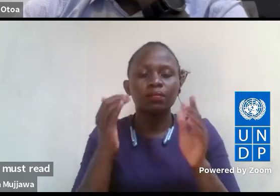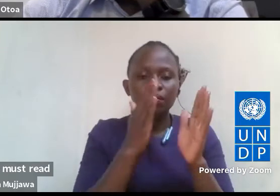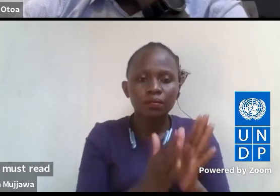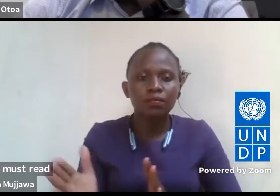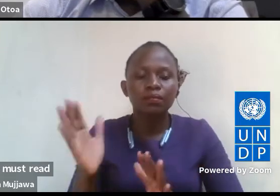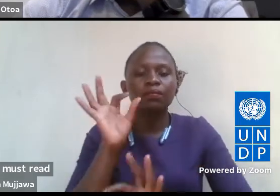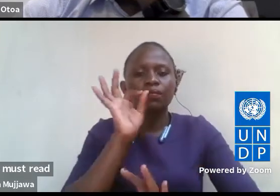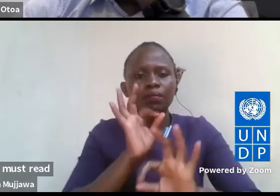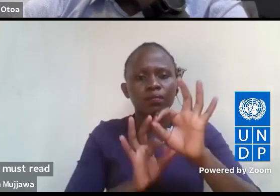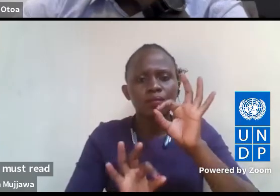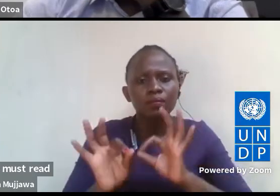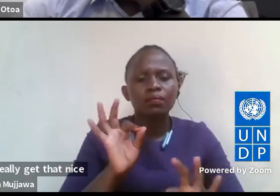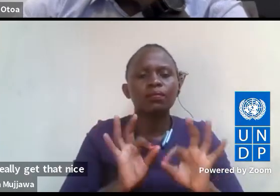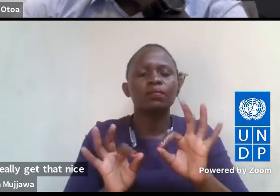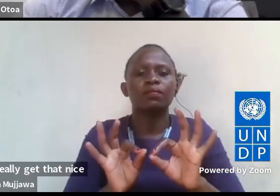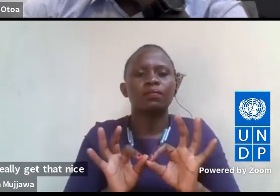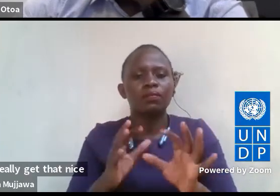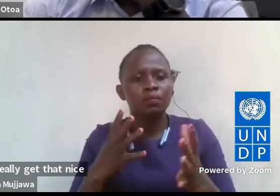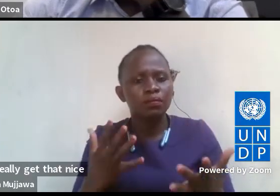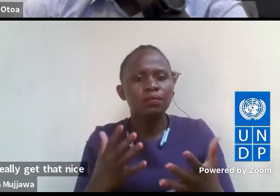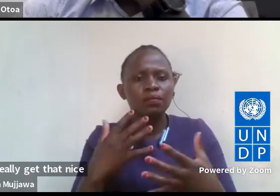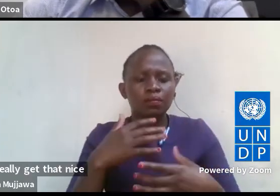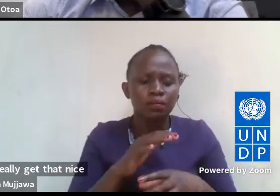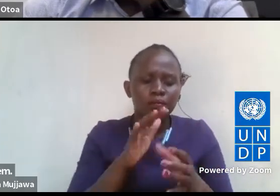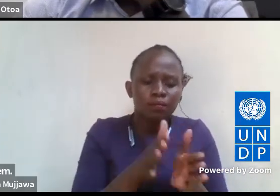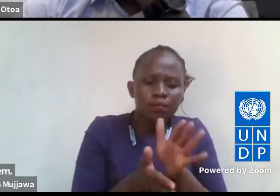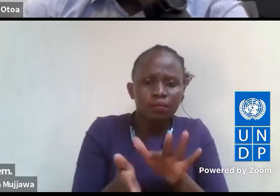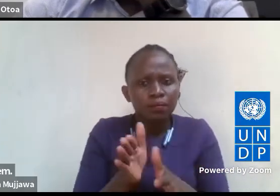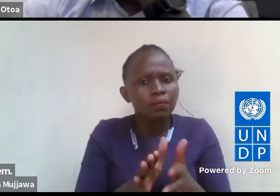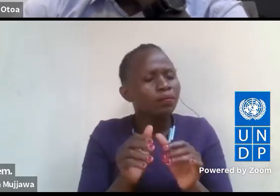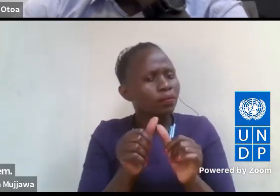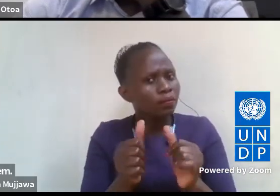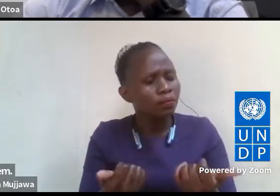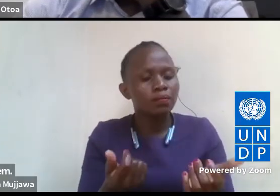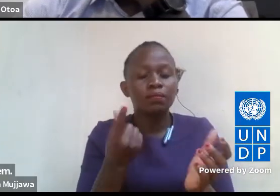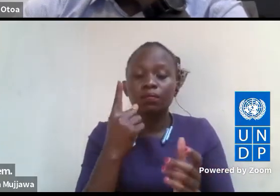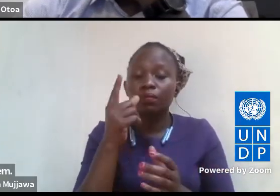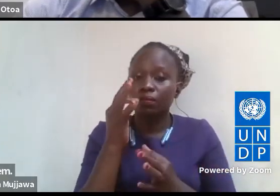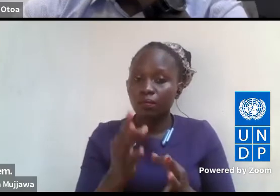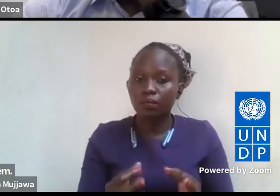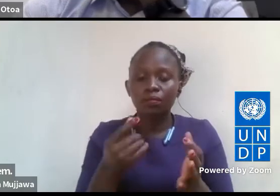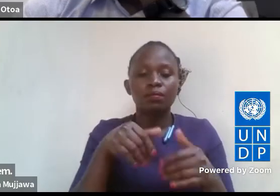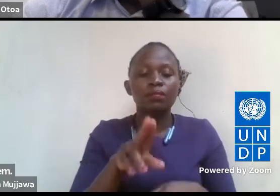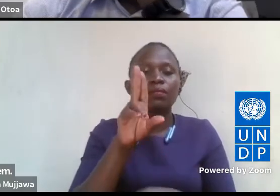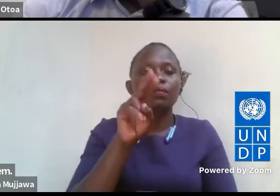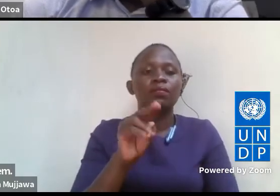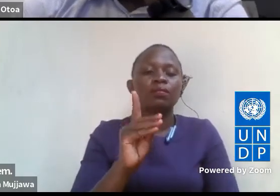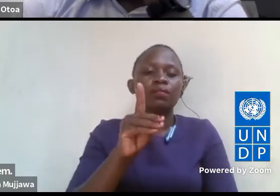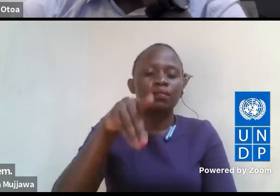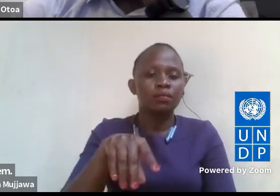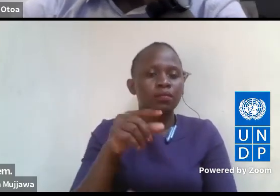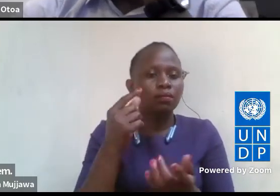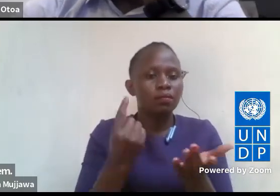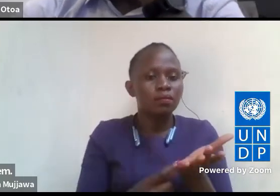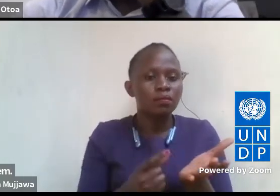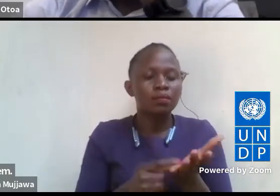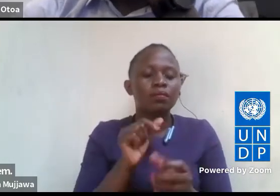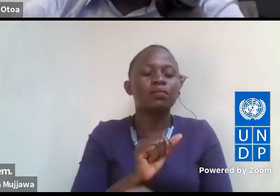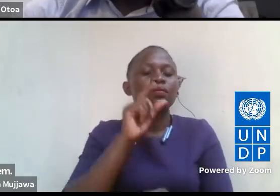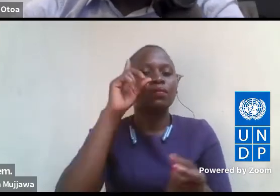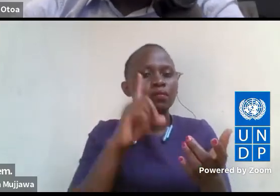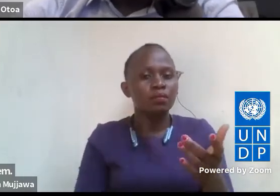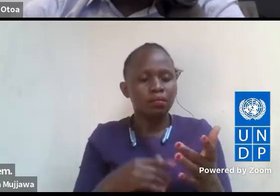them, package our information in the right way. So one thing that UNDP also has done, again, under the Development Minerals